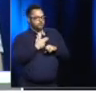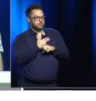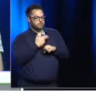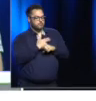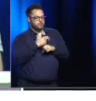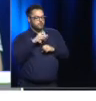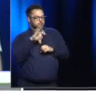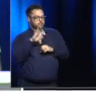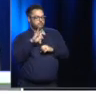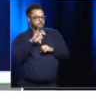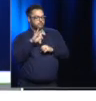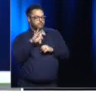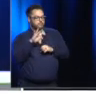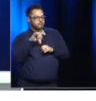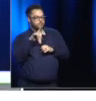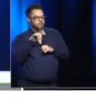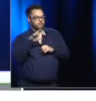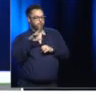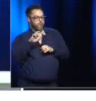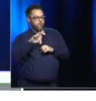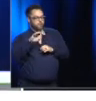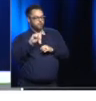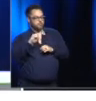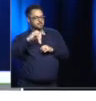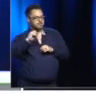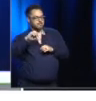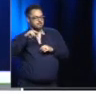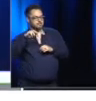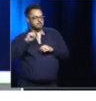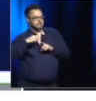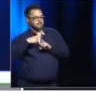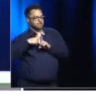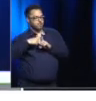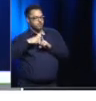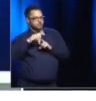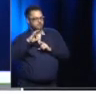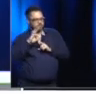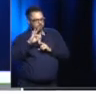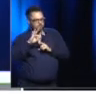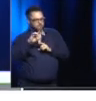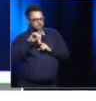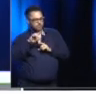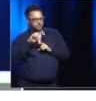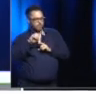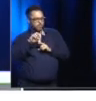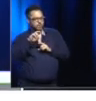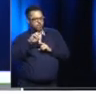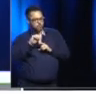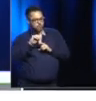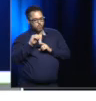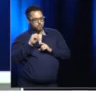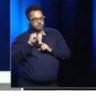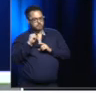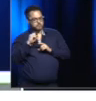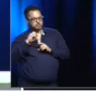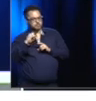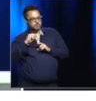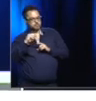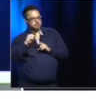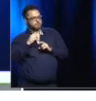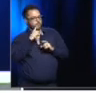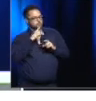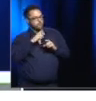these tags. So we're no longer just measuring physical parameters, we're now starting to measure some biological parameters, and that's opening up a whole new world for